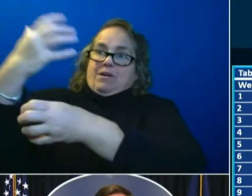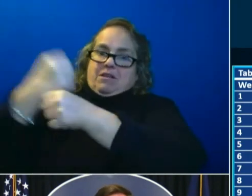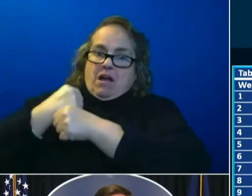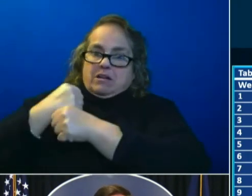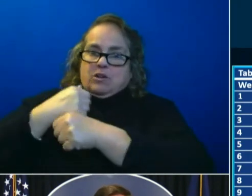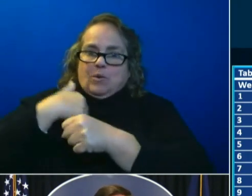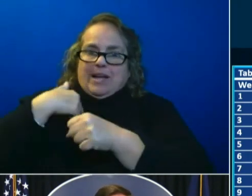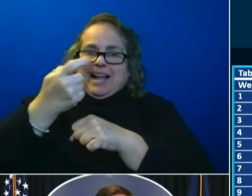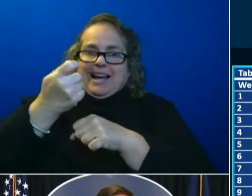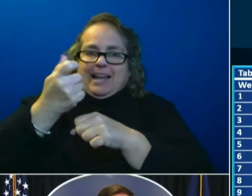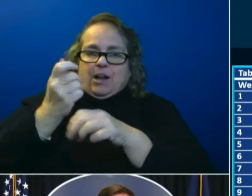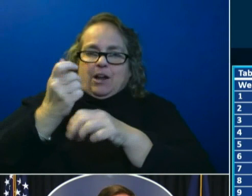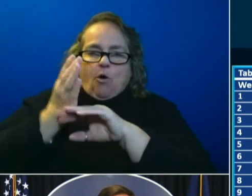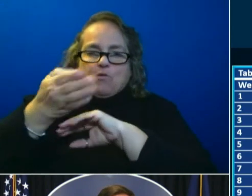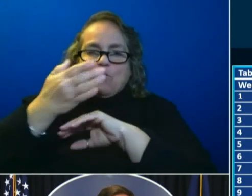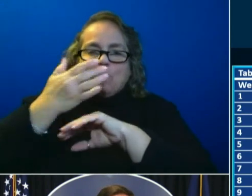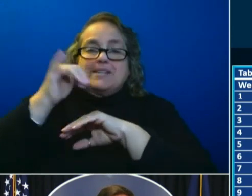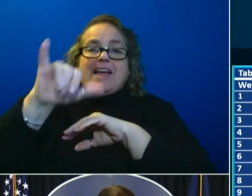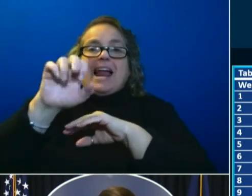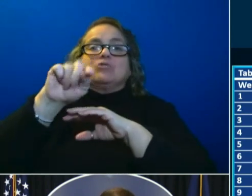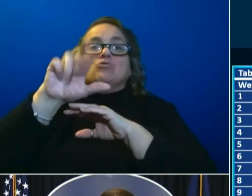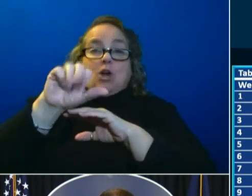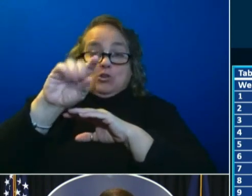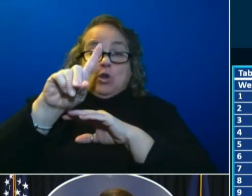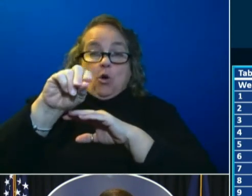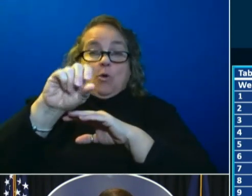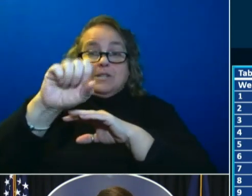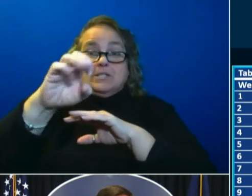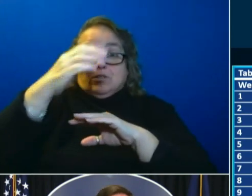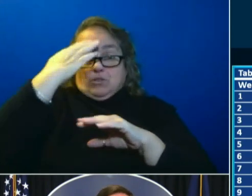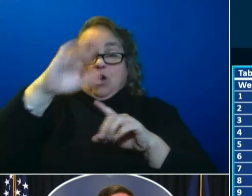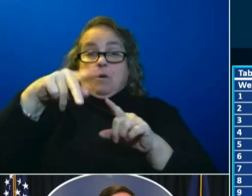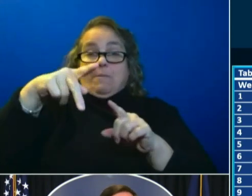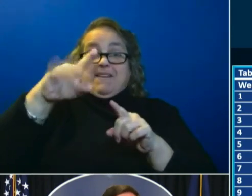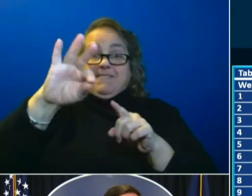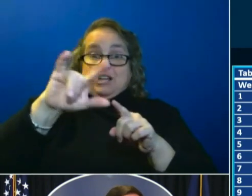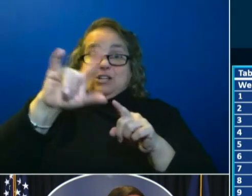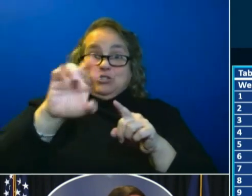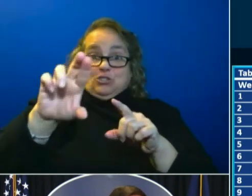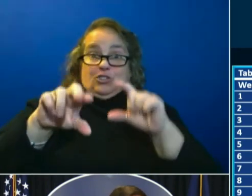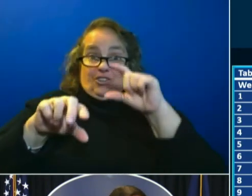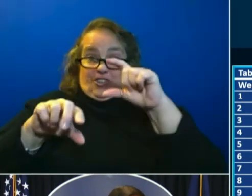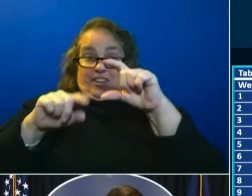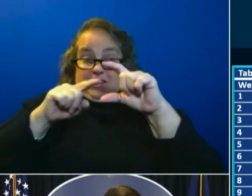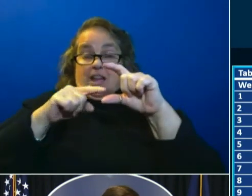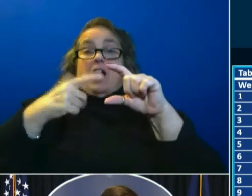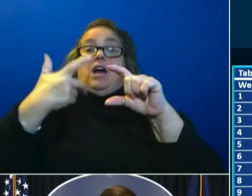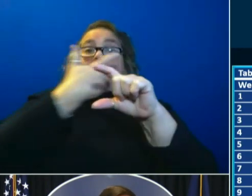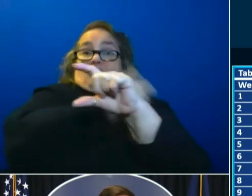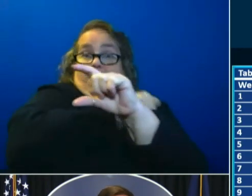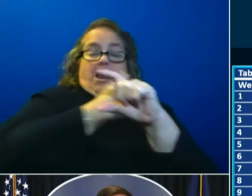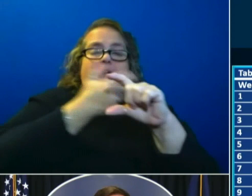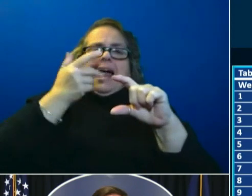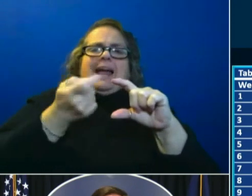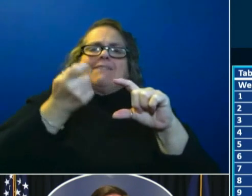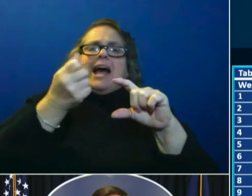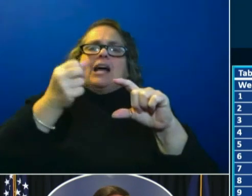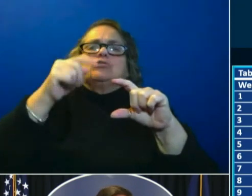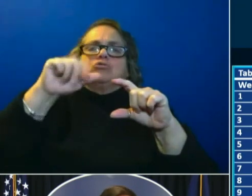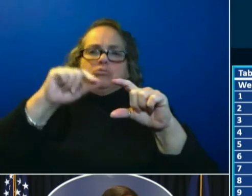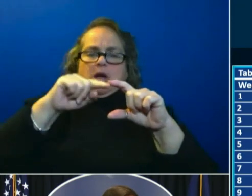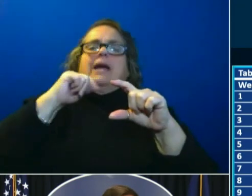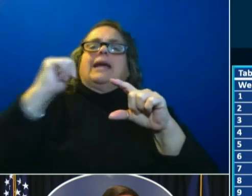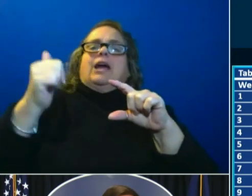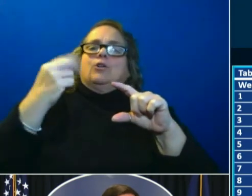extra dose that you can get out of the Pfizer vials. Now, this is really good news because it means that we have used our